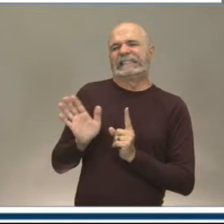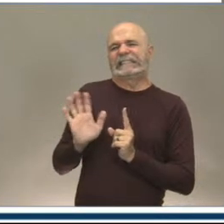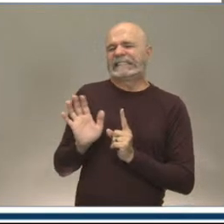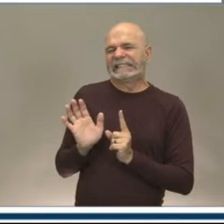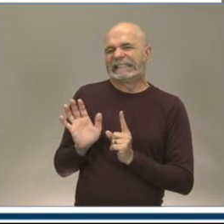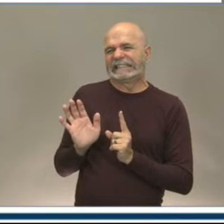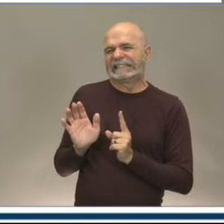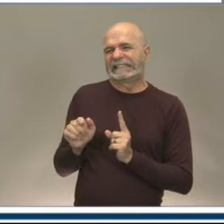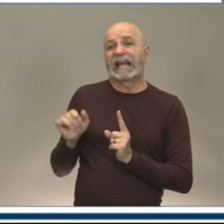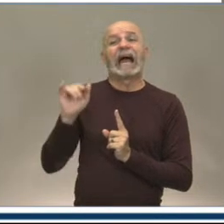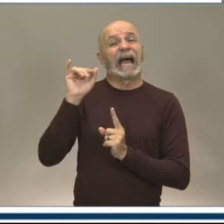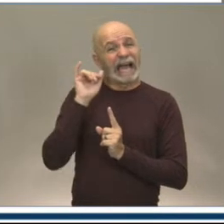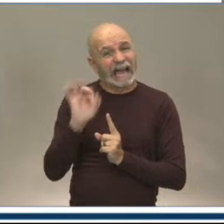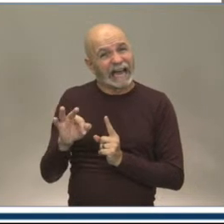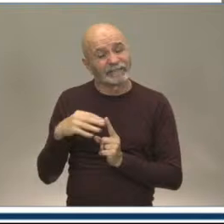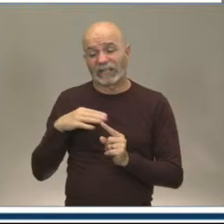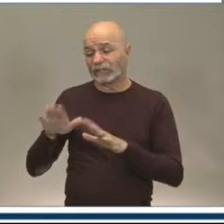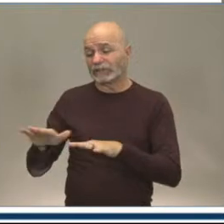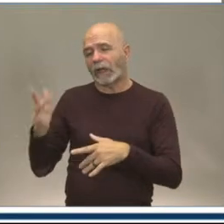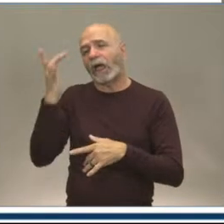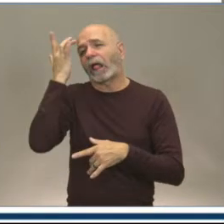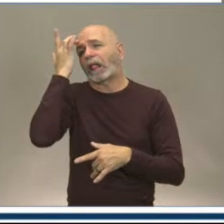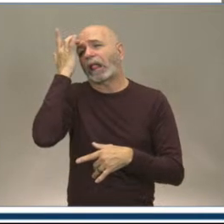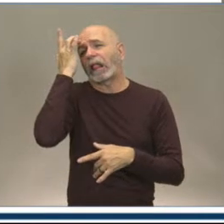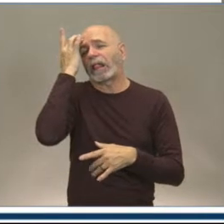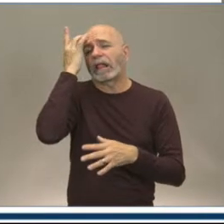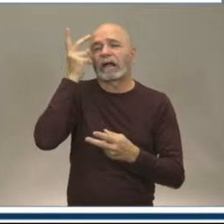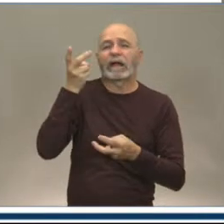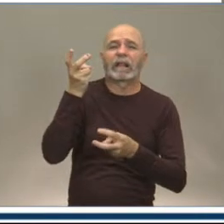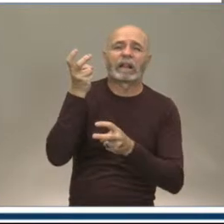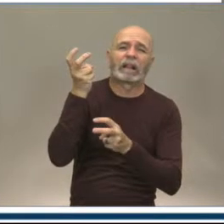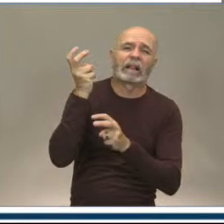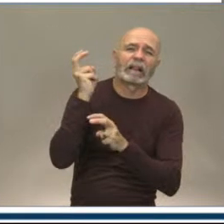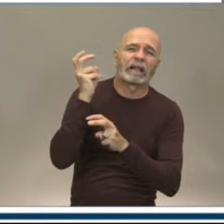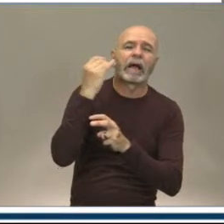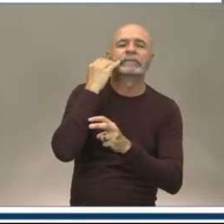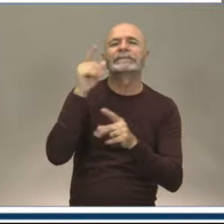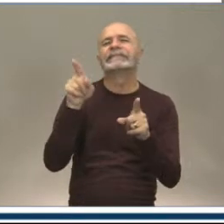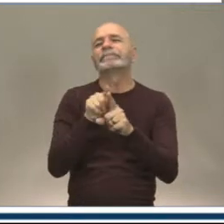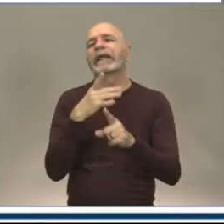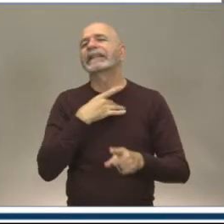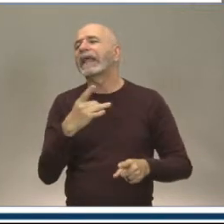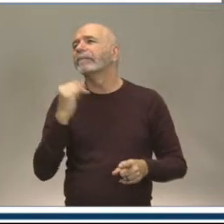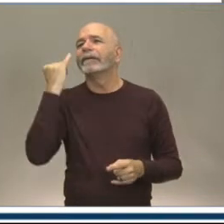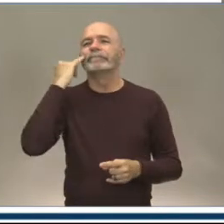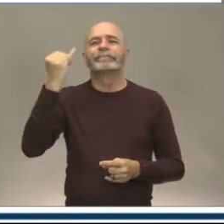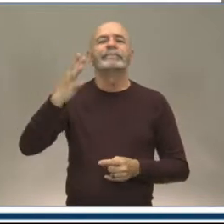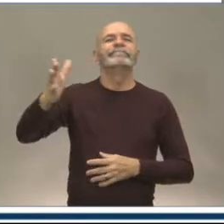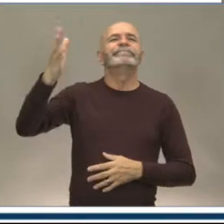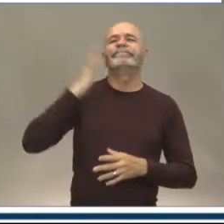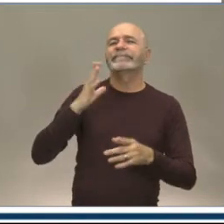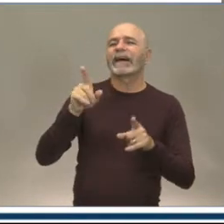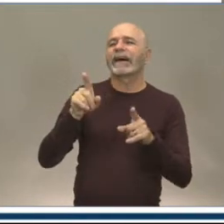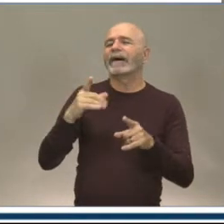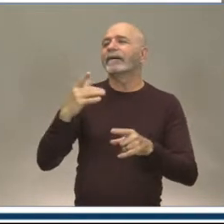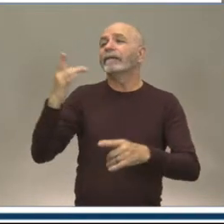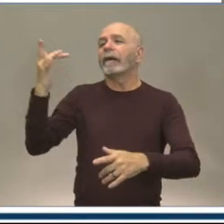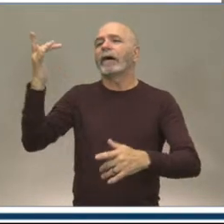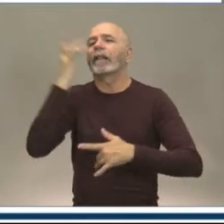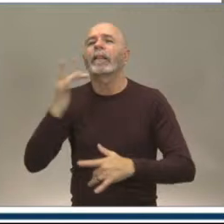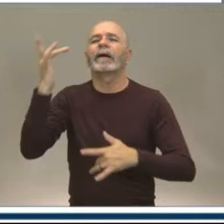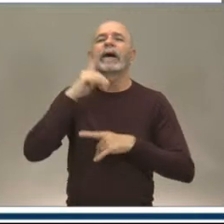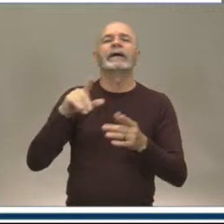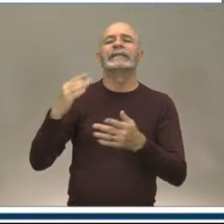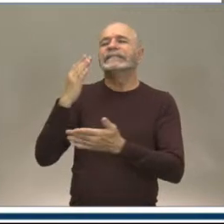severe illness in children from COVID is similar to that of a number of other infections that we routinely vaccinate our children